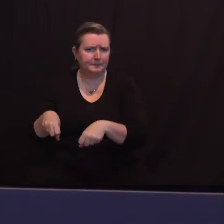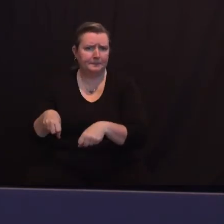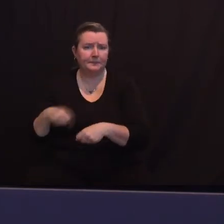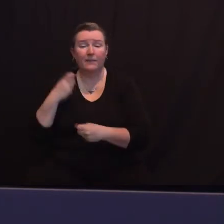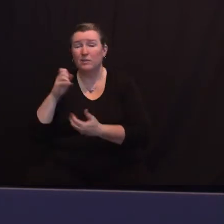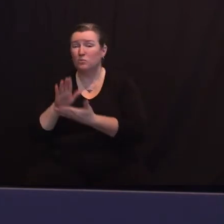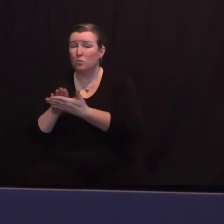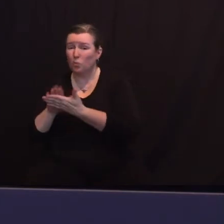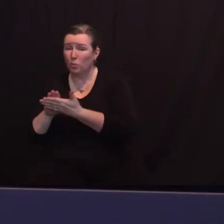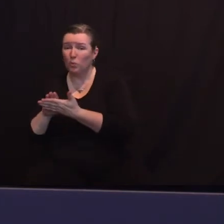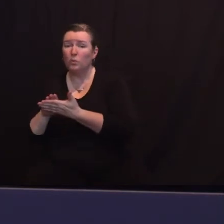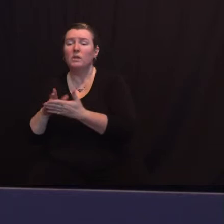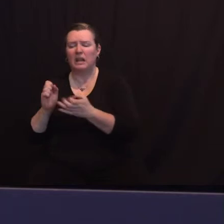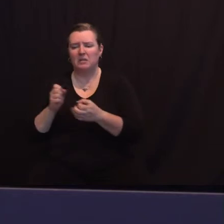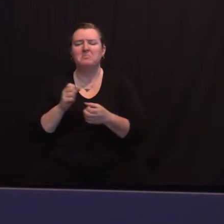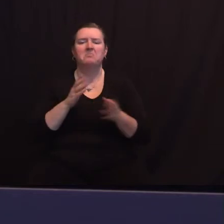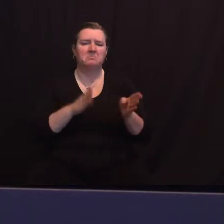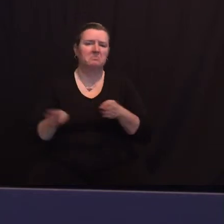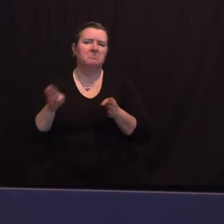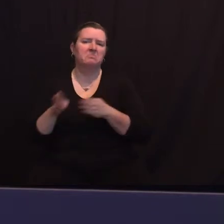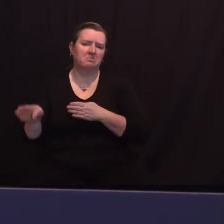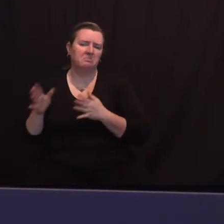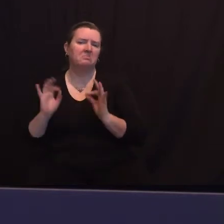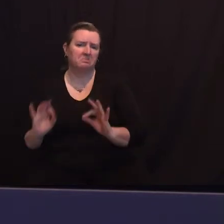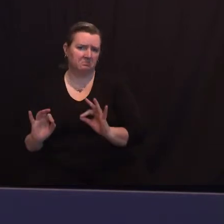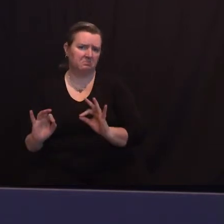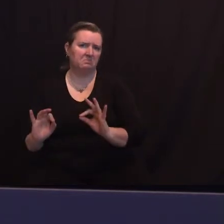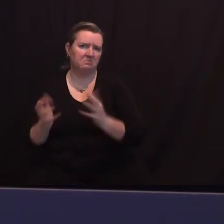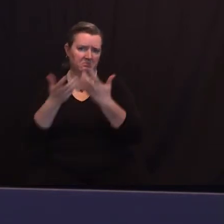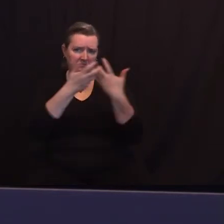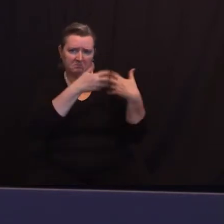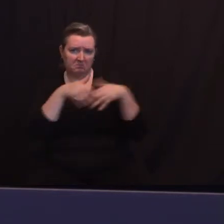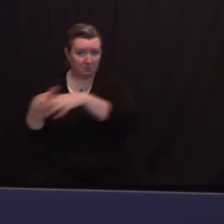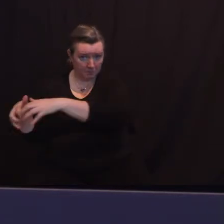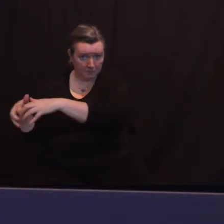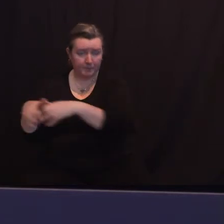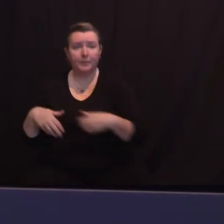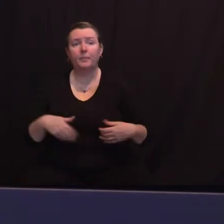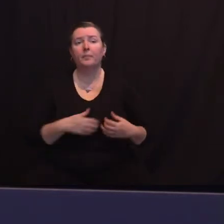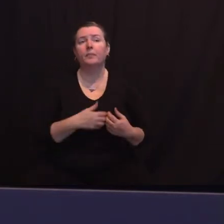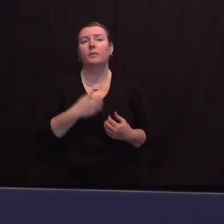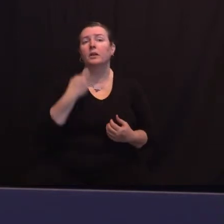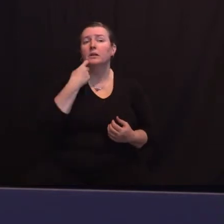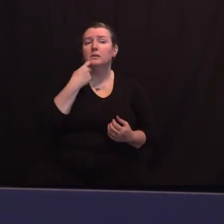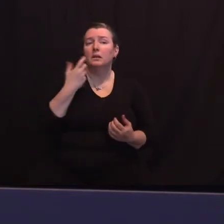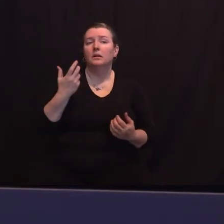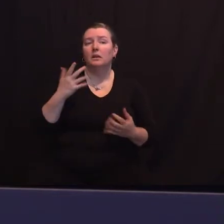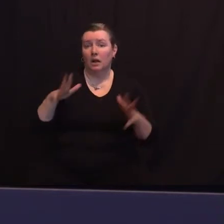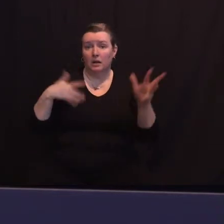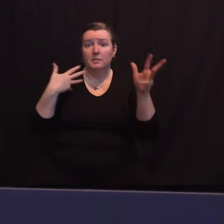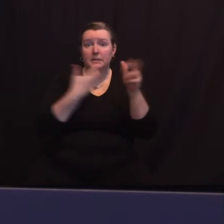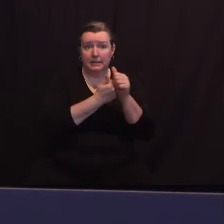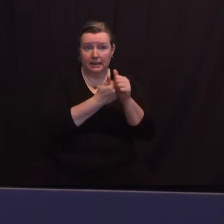response actions. The department has also recently updated its quarantine guidance. The department is following